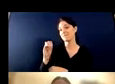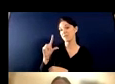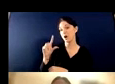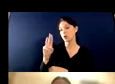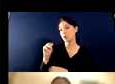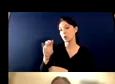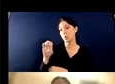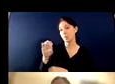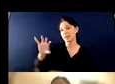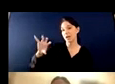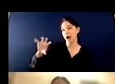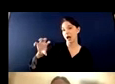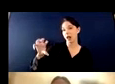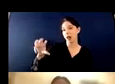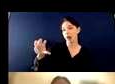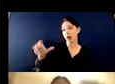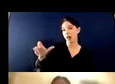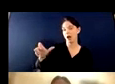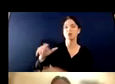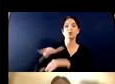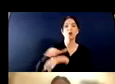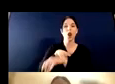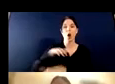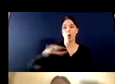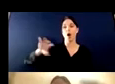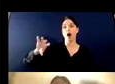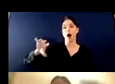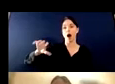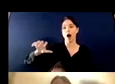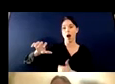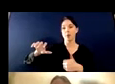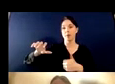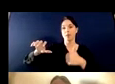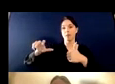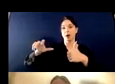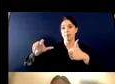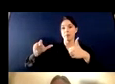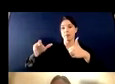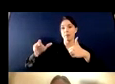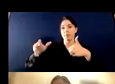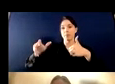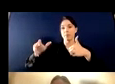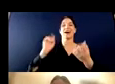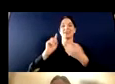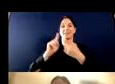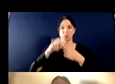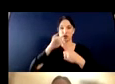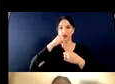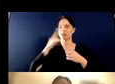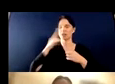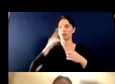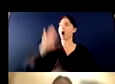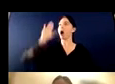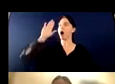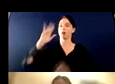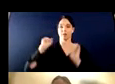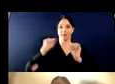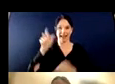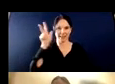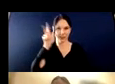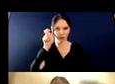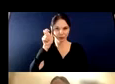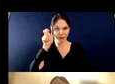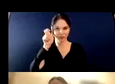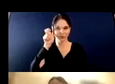slowly being turned up until your child demonstrates that they can hear the sound. So in a hearing test,